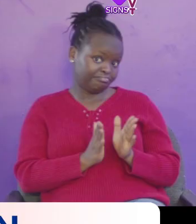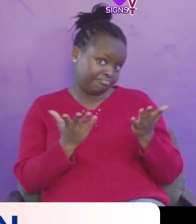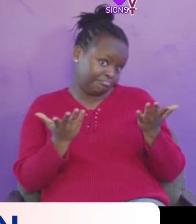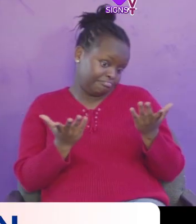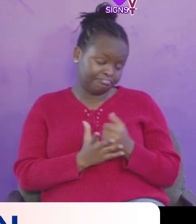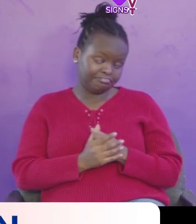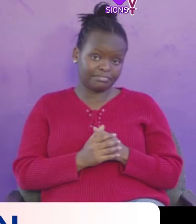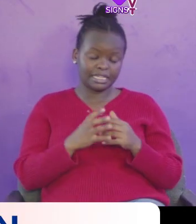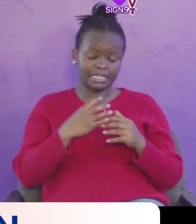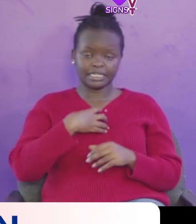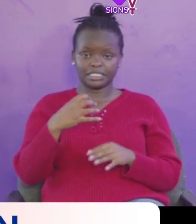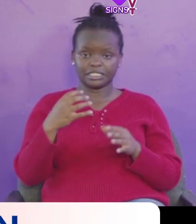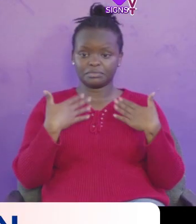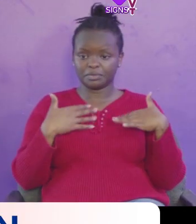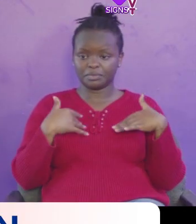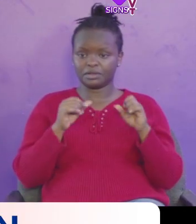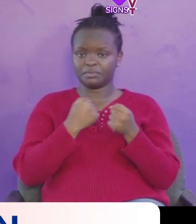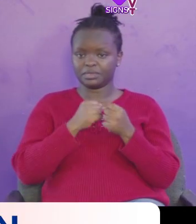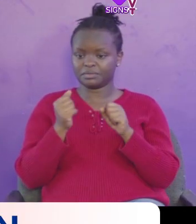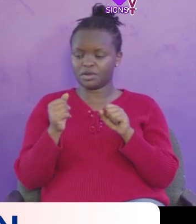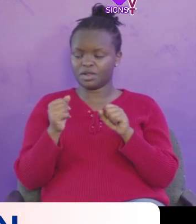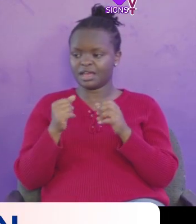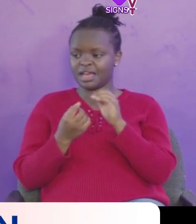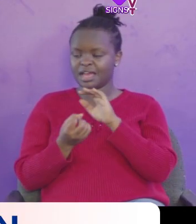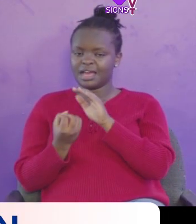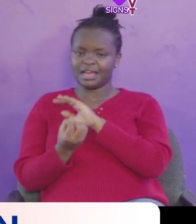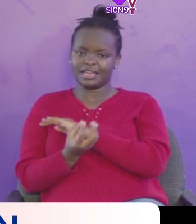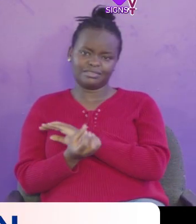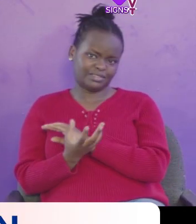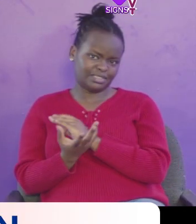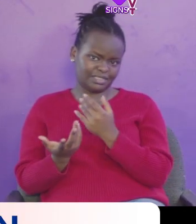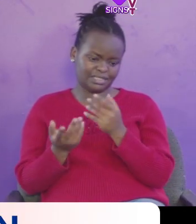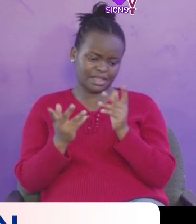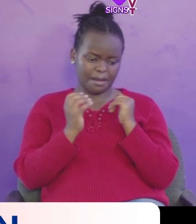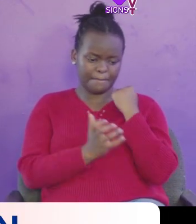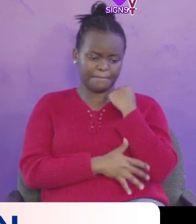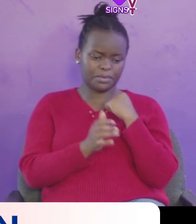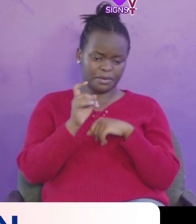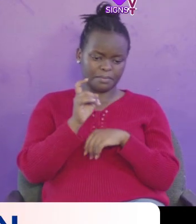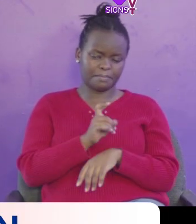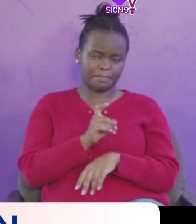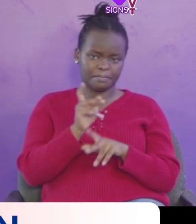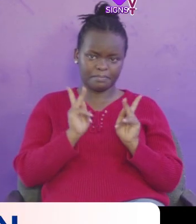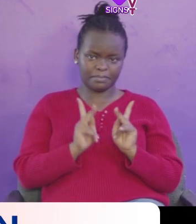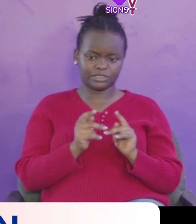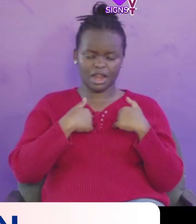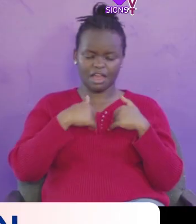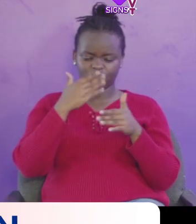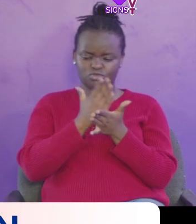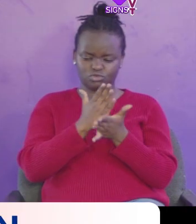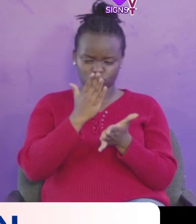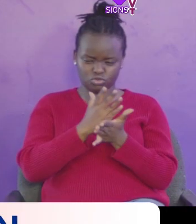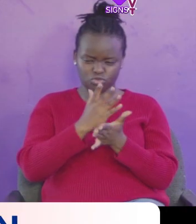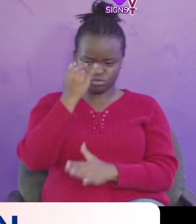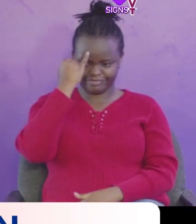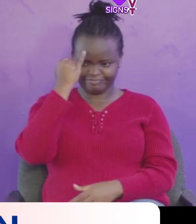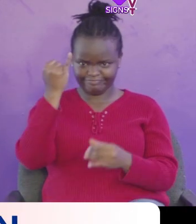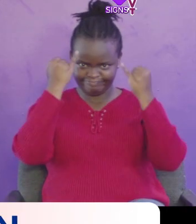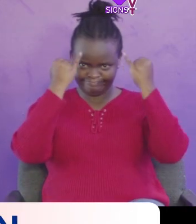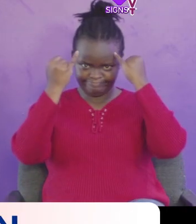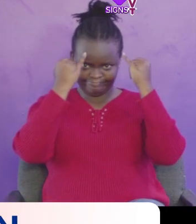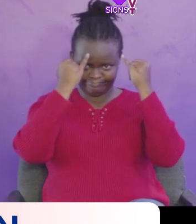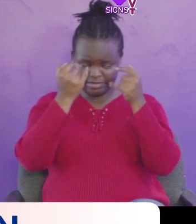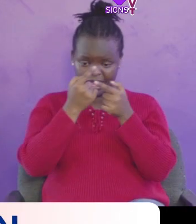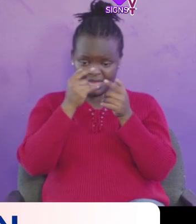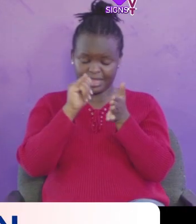barely can't advise each other. And imagine the poor... You know, a poor person has very genuine ideas. Just that he or she